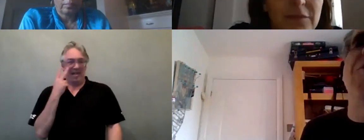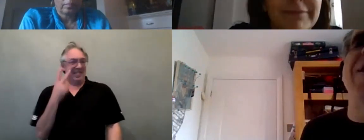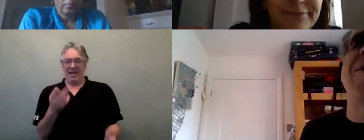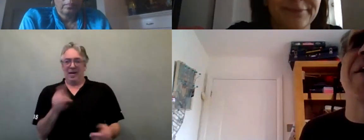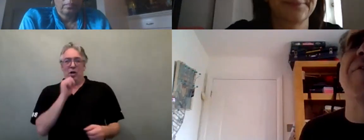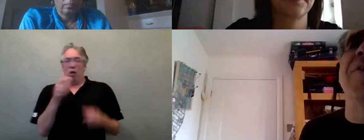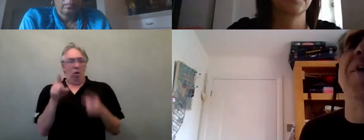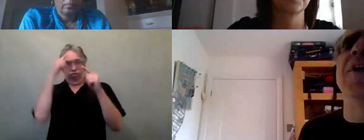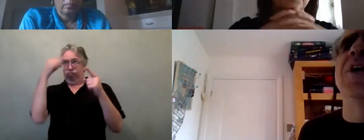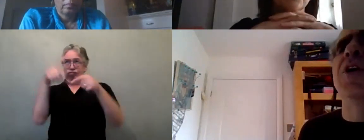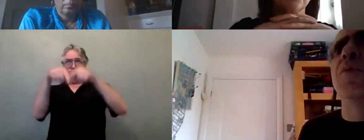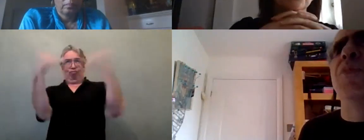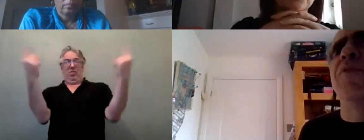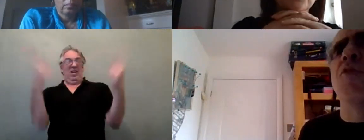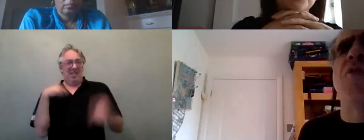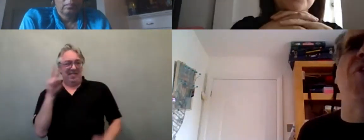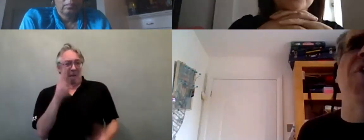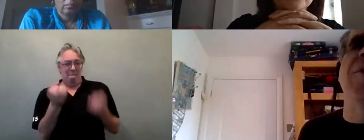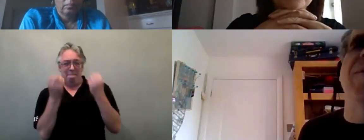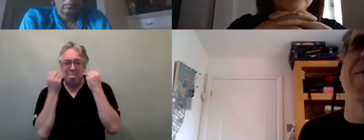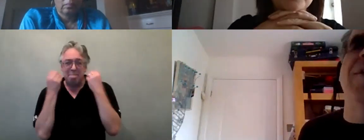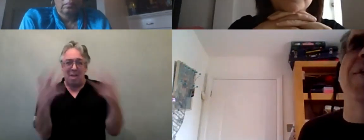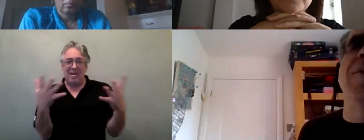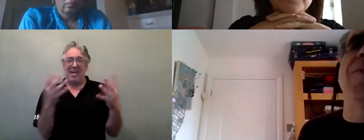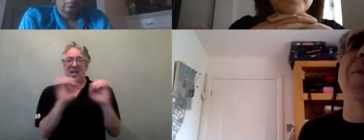lots of great stuff. But of course,